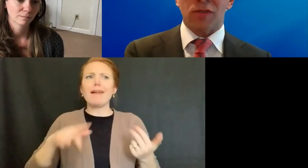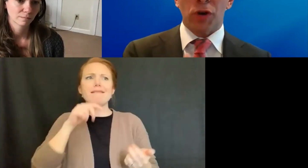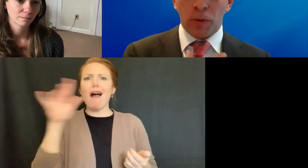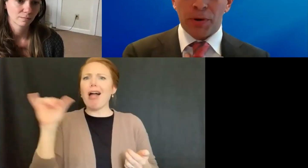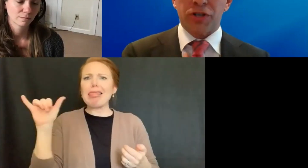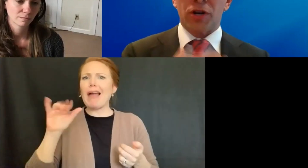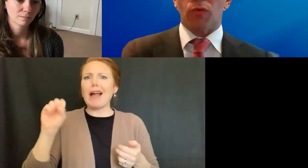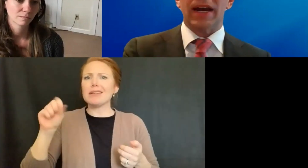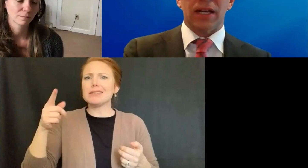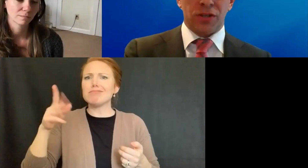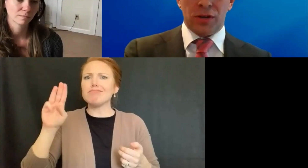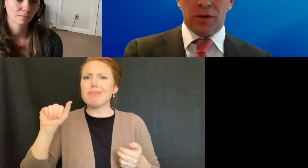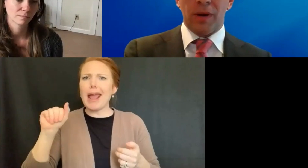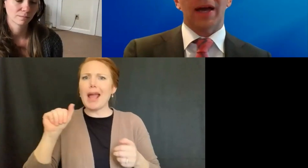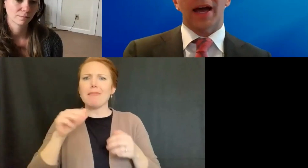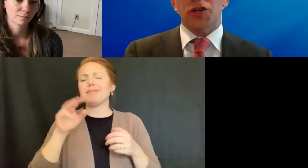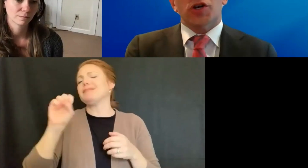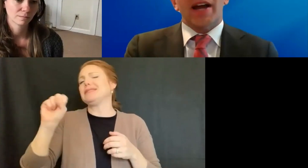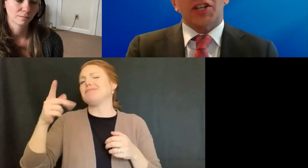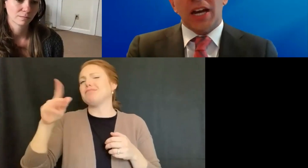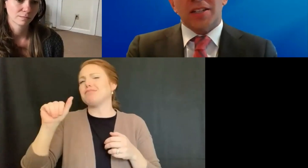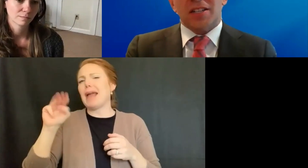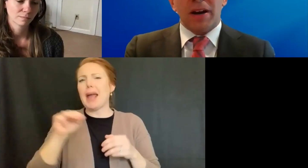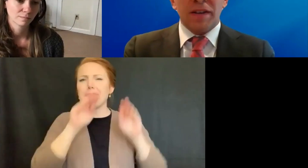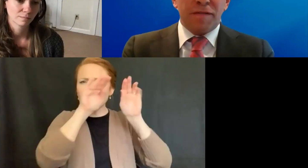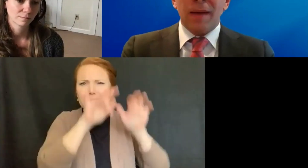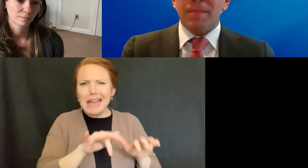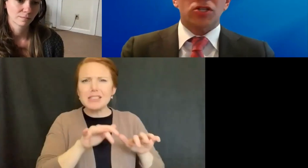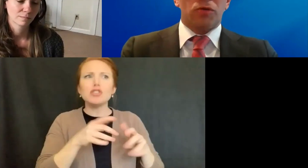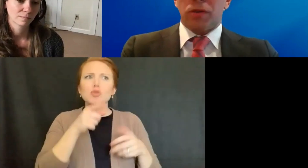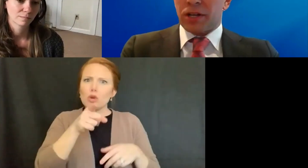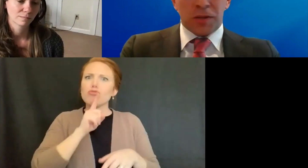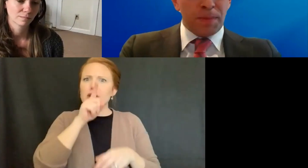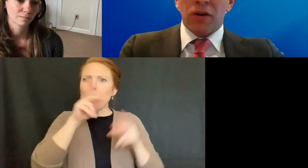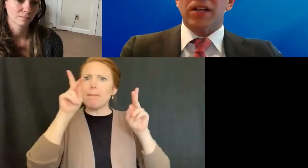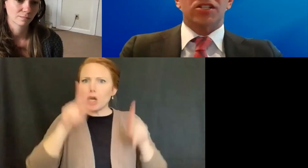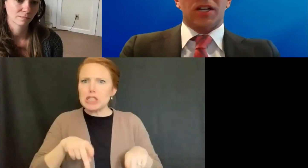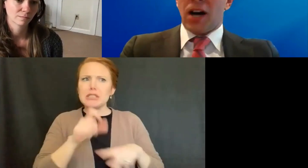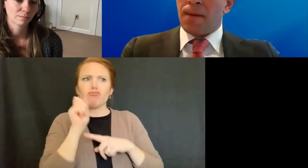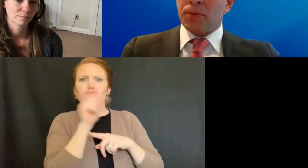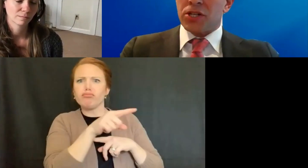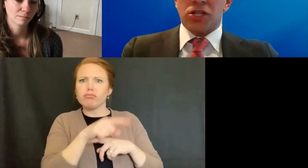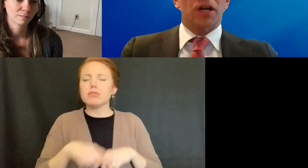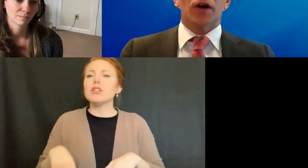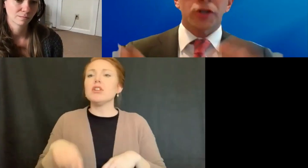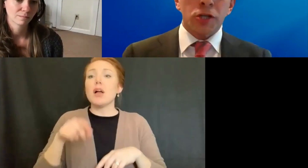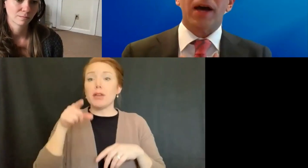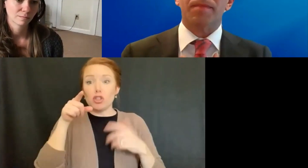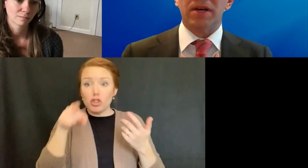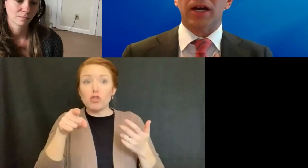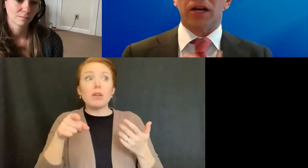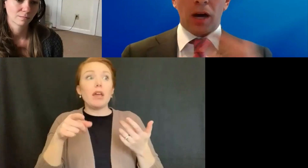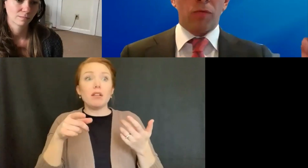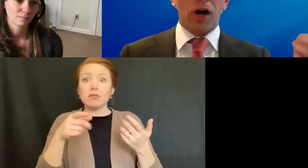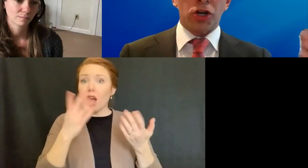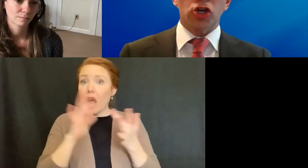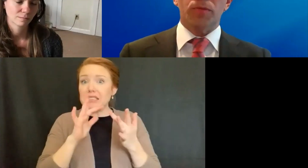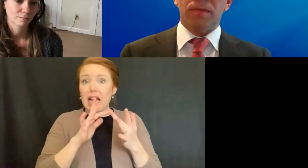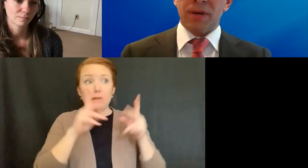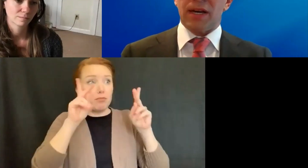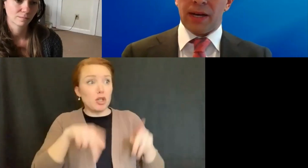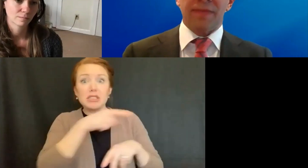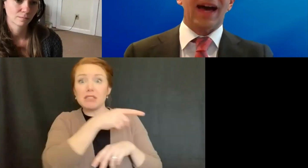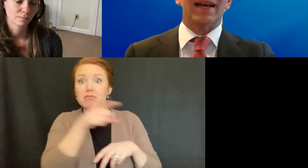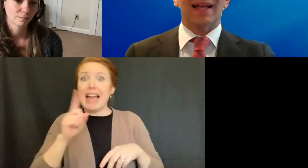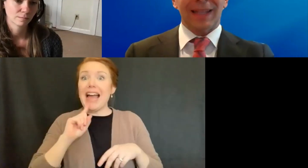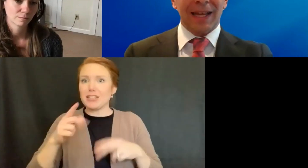message, right? A real person writing to you. And you could actually get to somebody famous or experienced, accomplished, just by being a